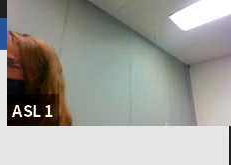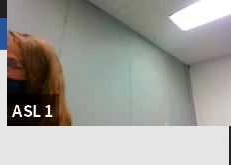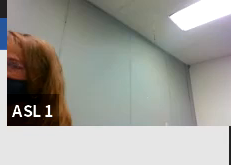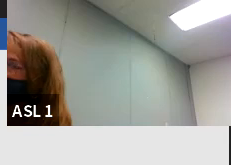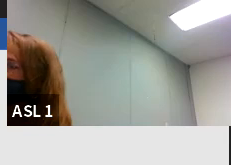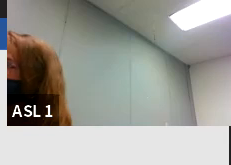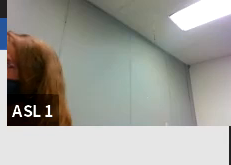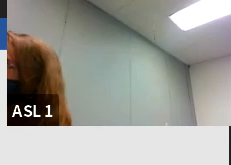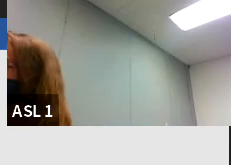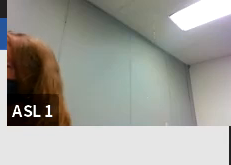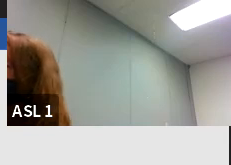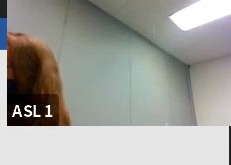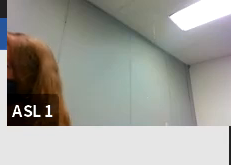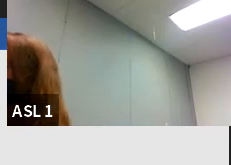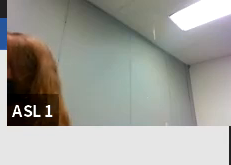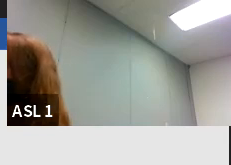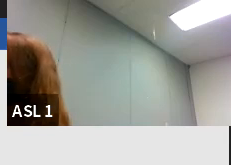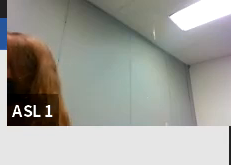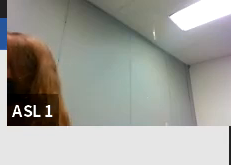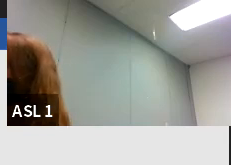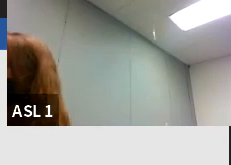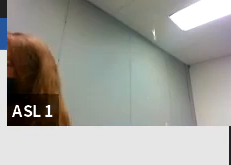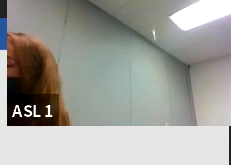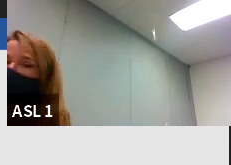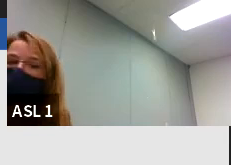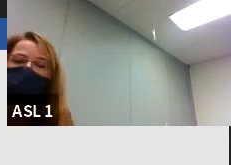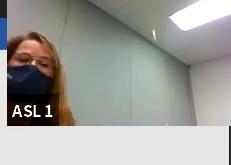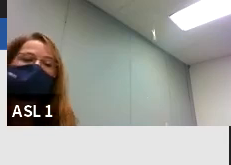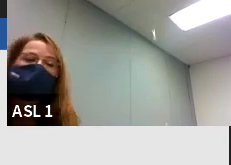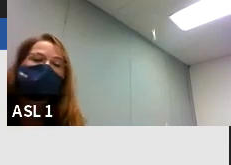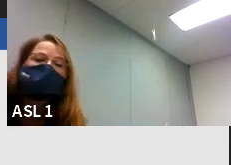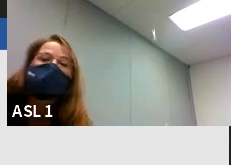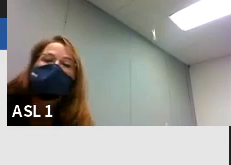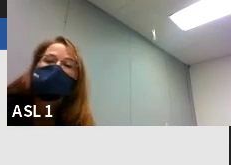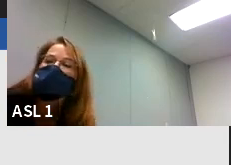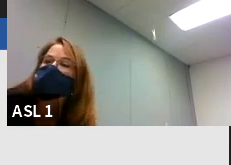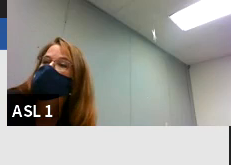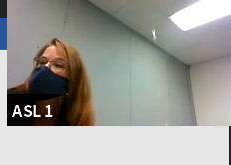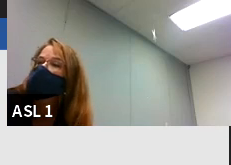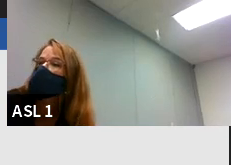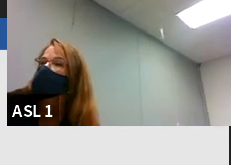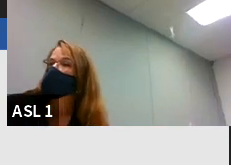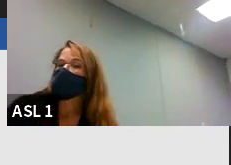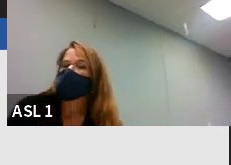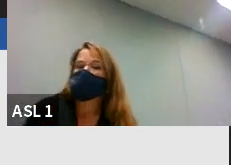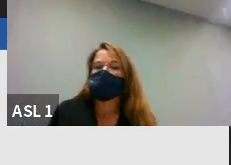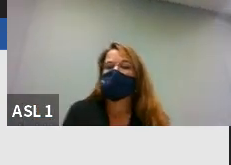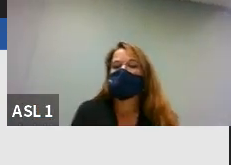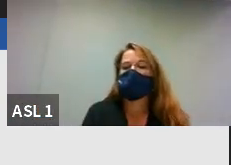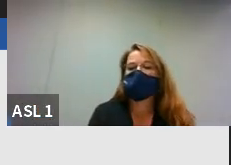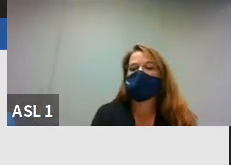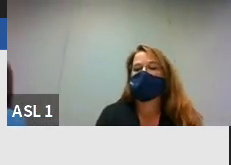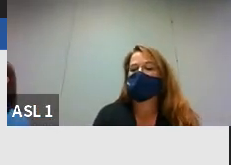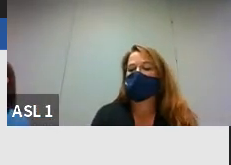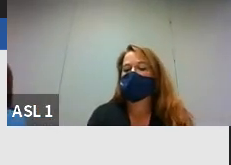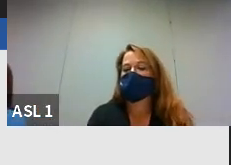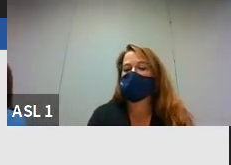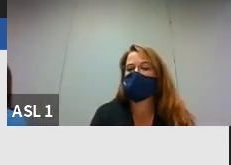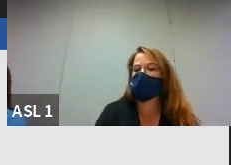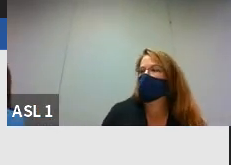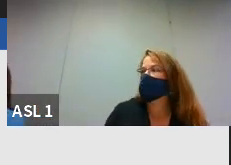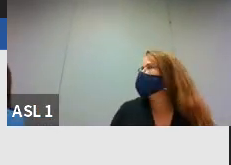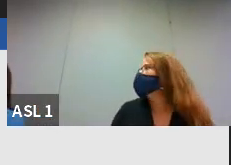they have to pin them on both of these. All right, now the camera view is off on ASL. Yeah, there's no camera on Yeah,